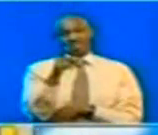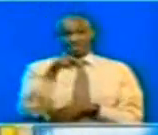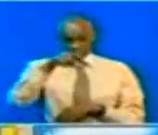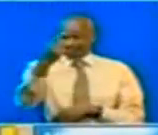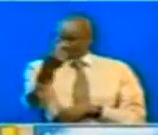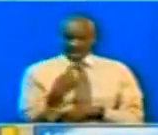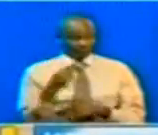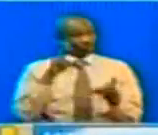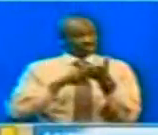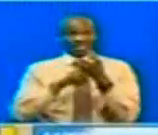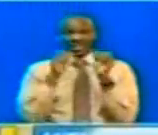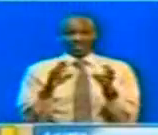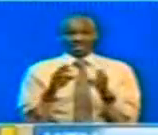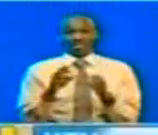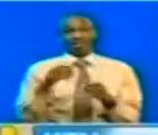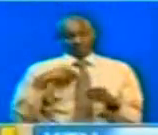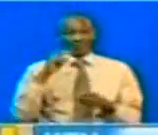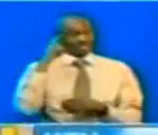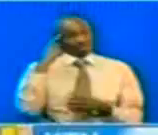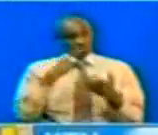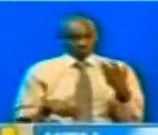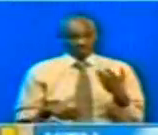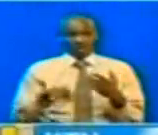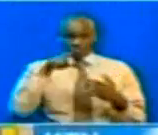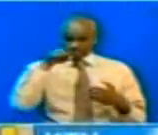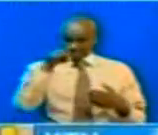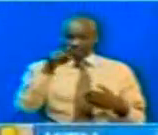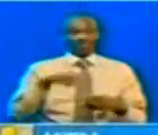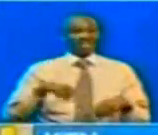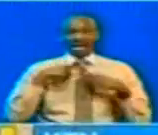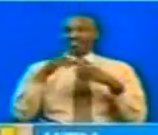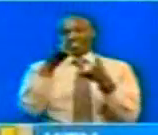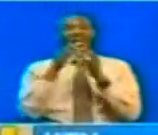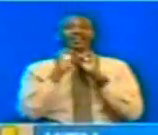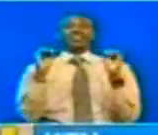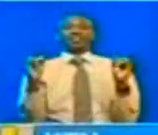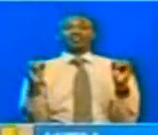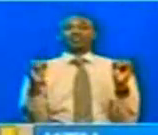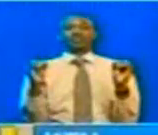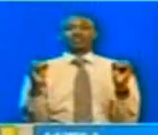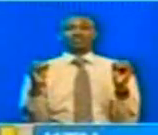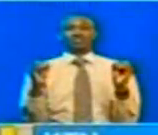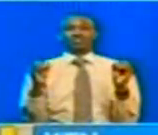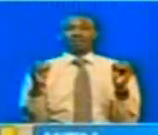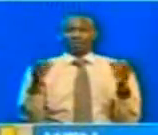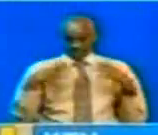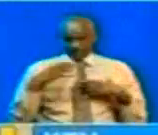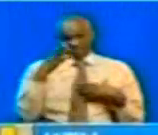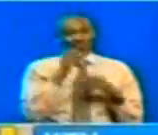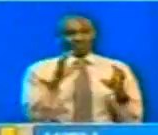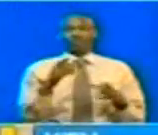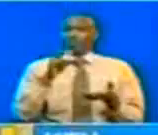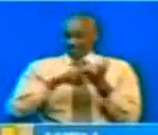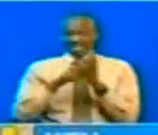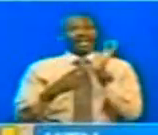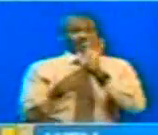show up for registration, you will be deemed as not being in existence, because we know there are those that don't exist. So if,